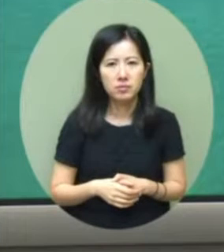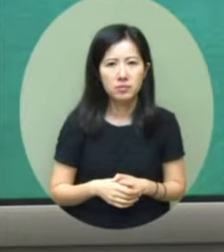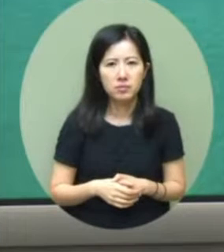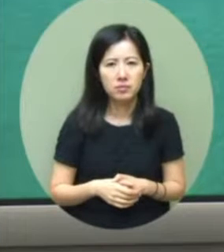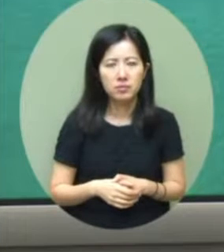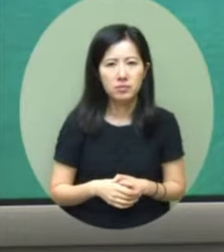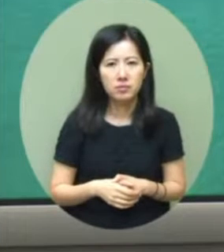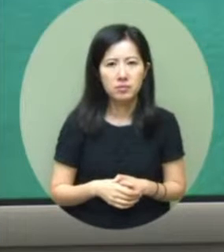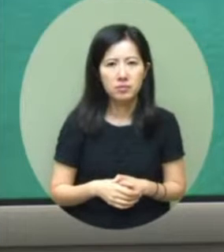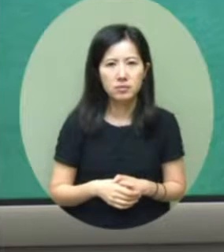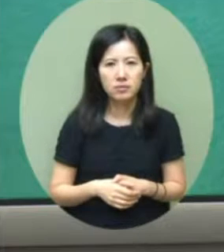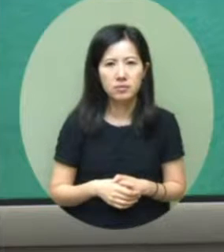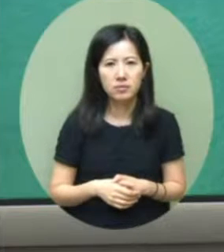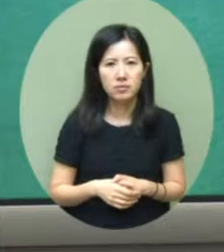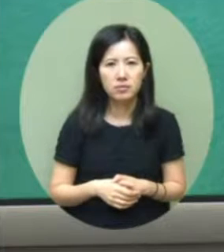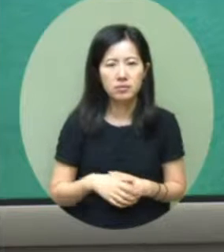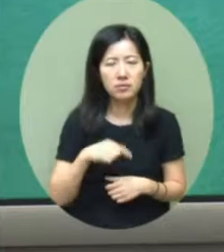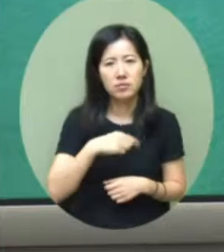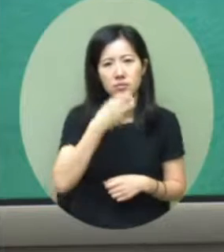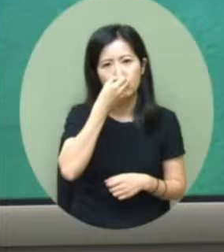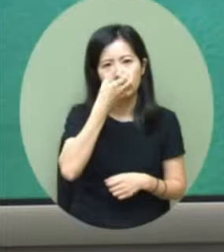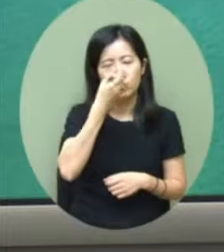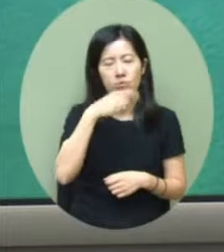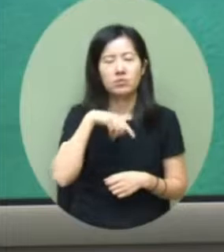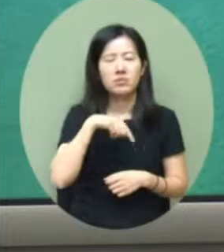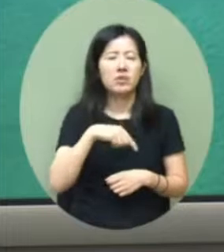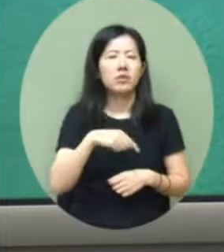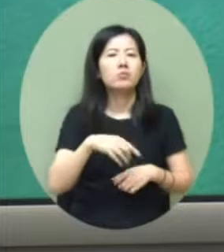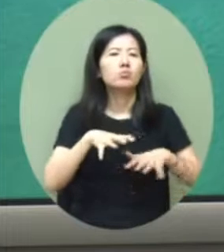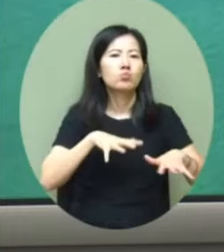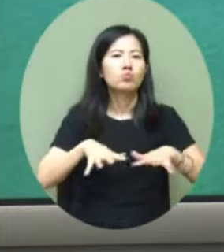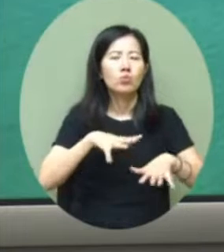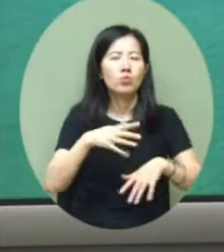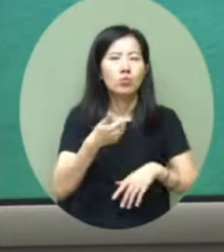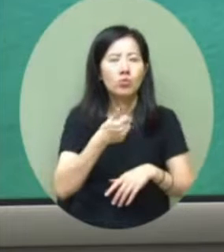of extreme weather in a smooth way.